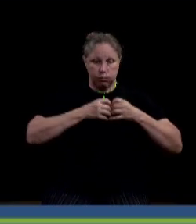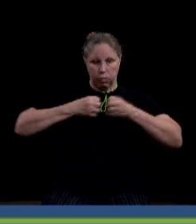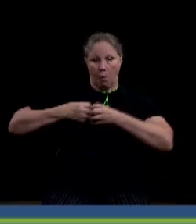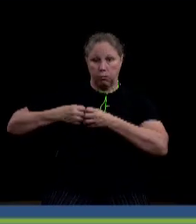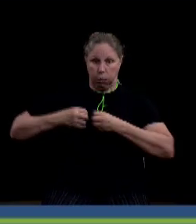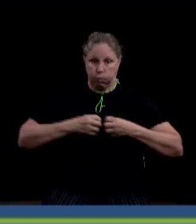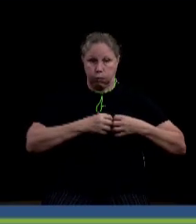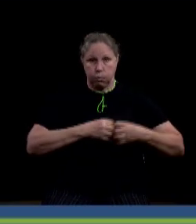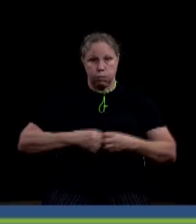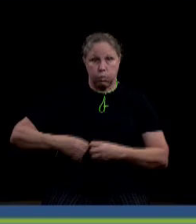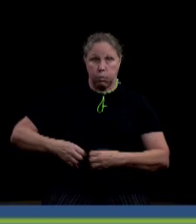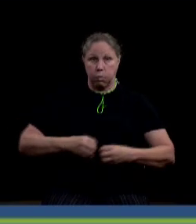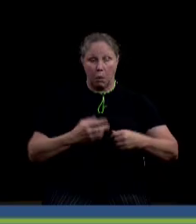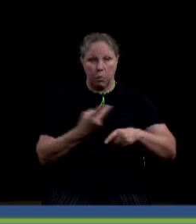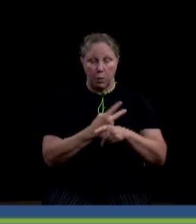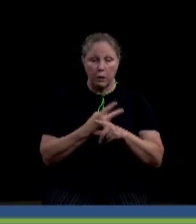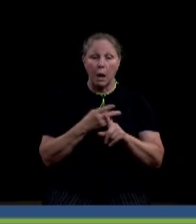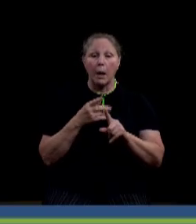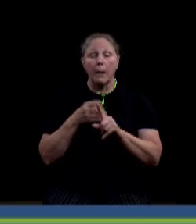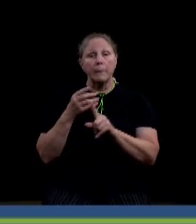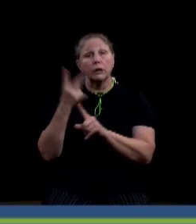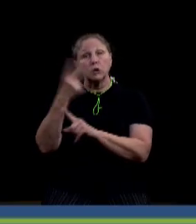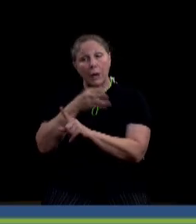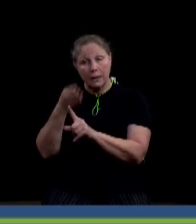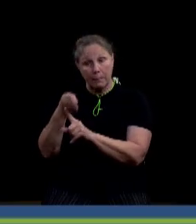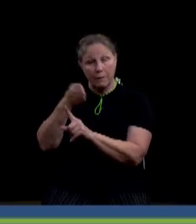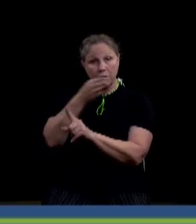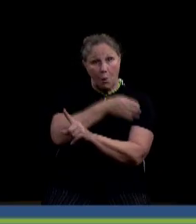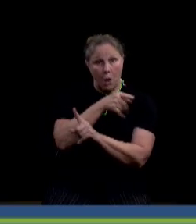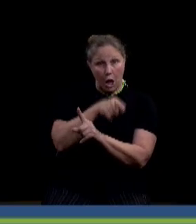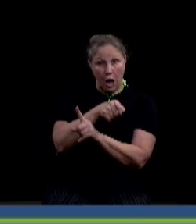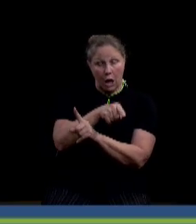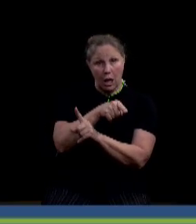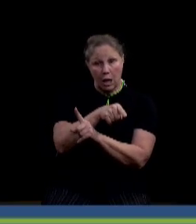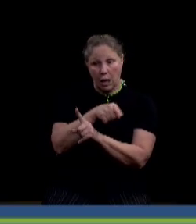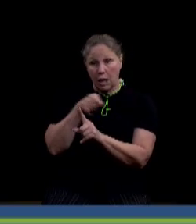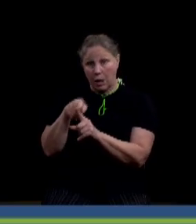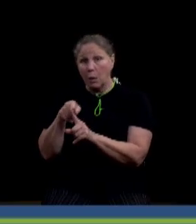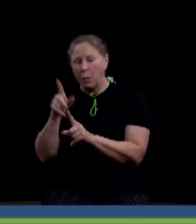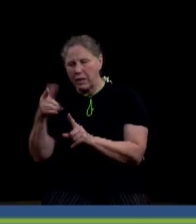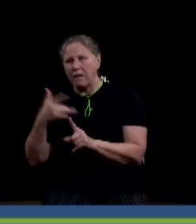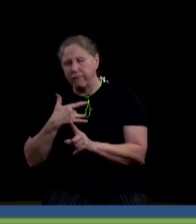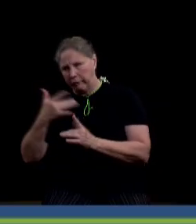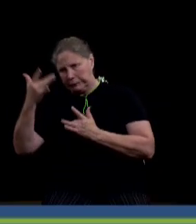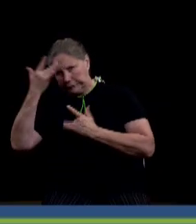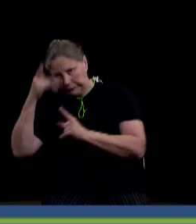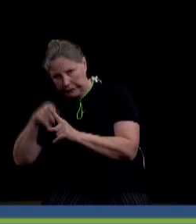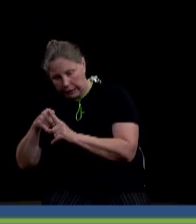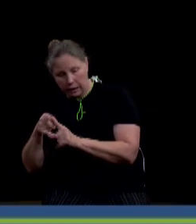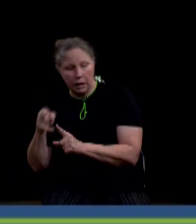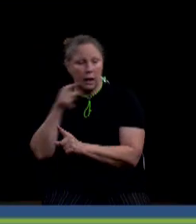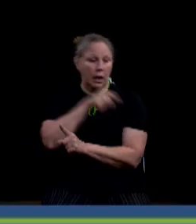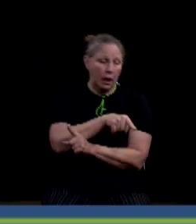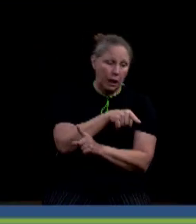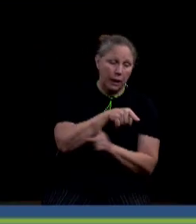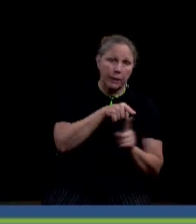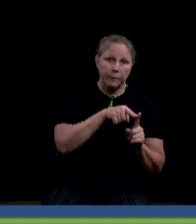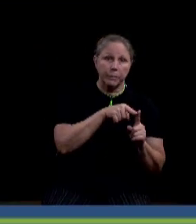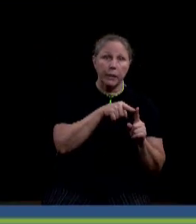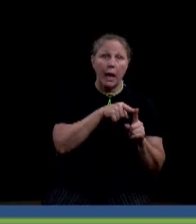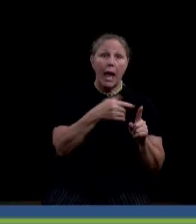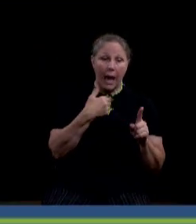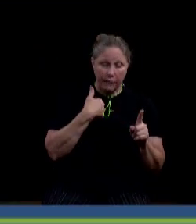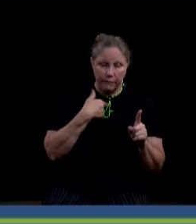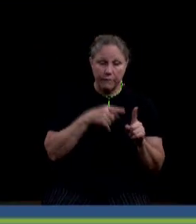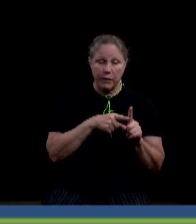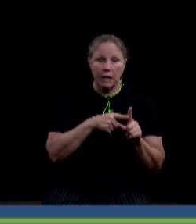symptoms, a person who's going to develop COVID-19 symptoms is contagious.